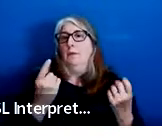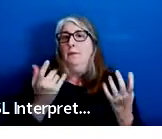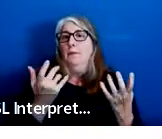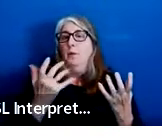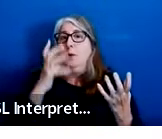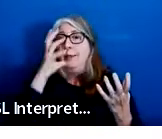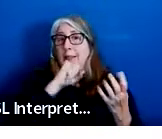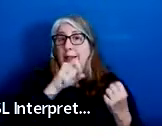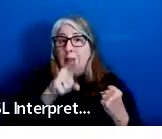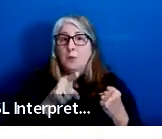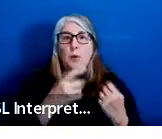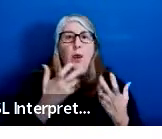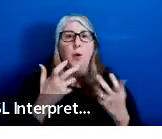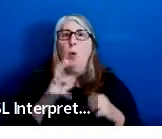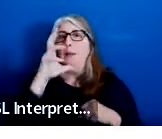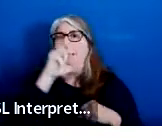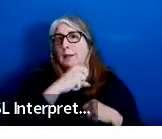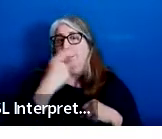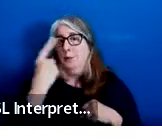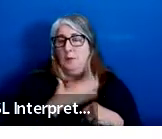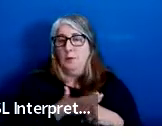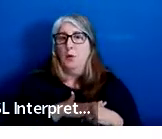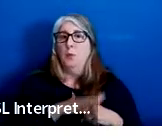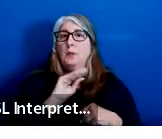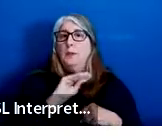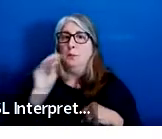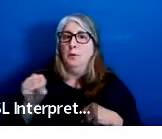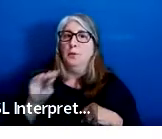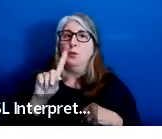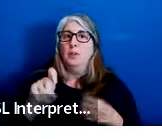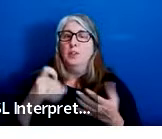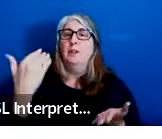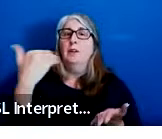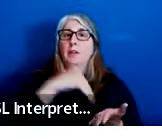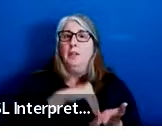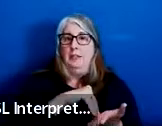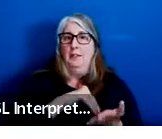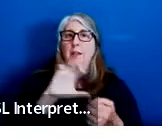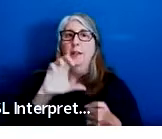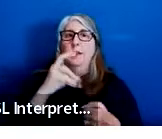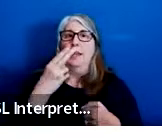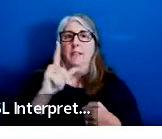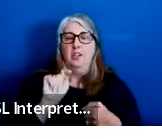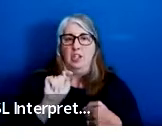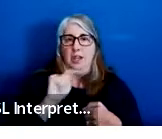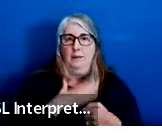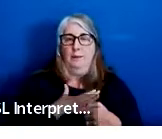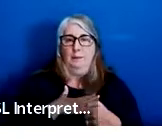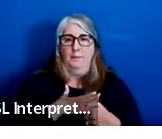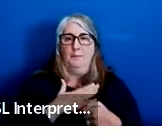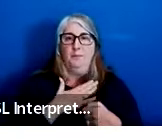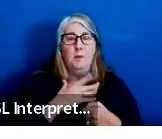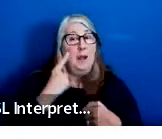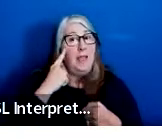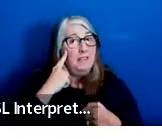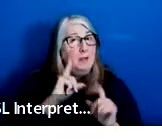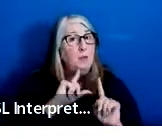don't want to skip anyone. So please feel free to put your question back in the chat. But I think we've